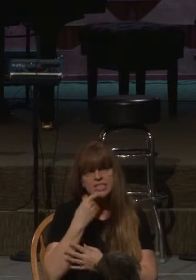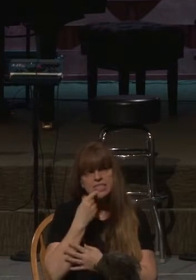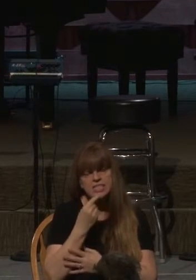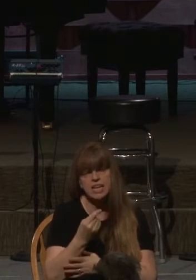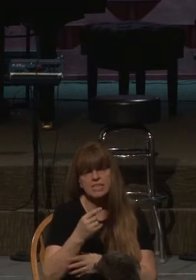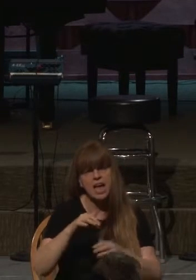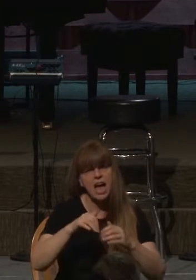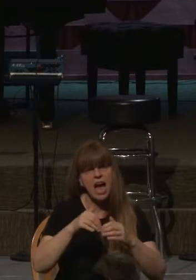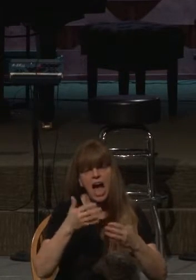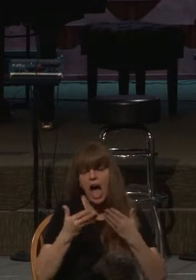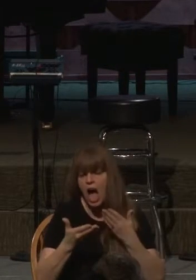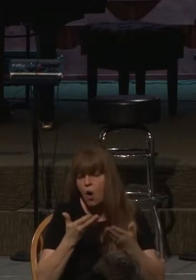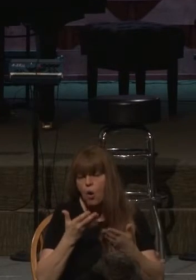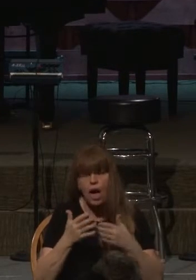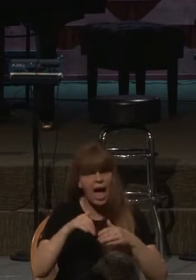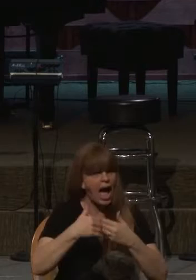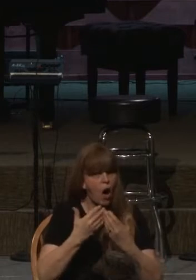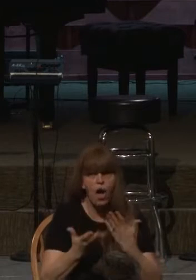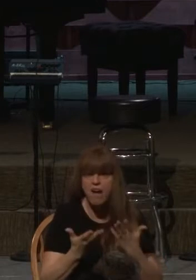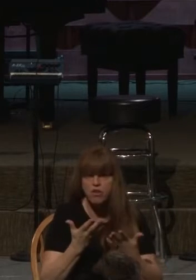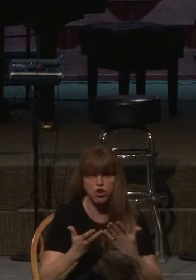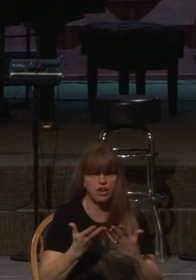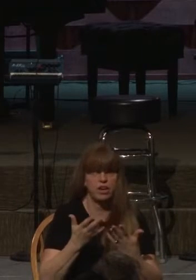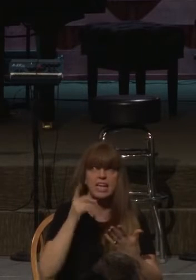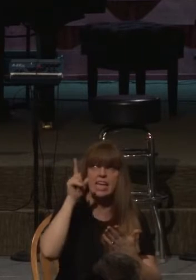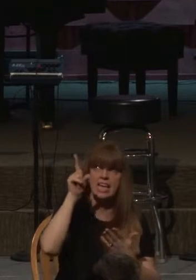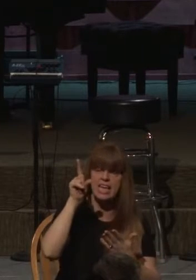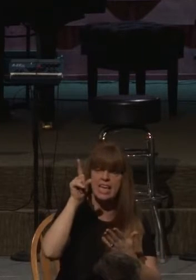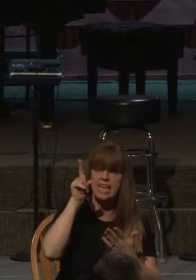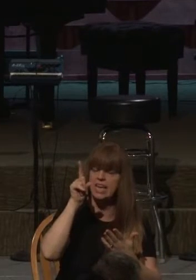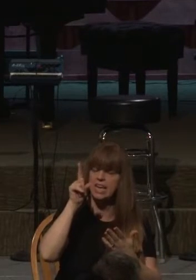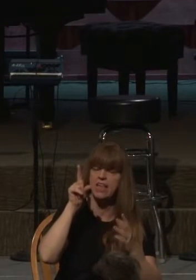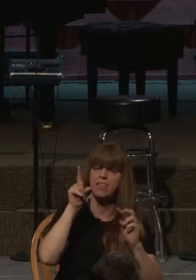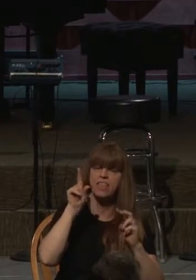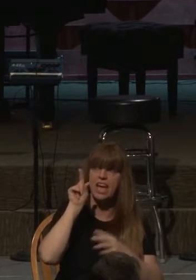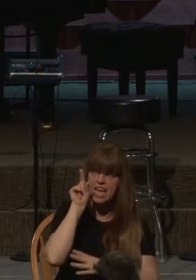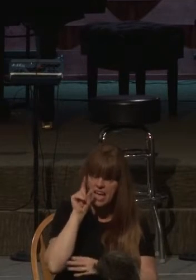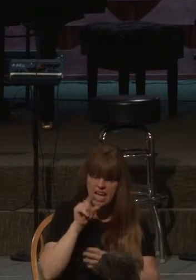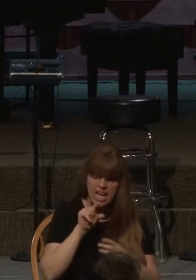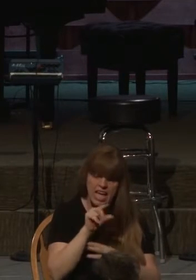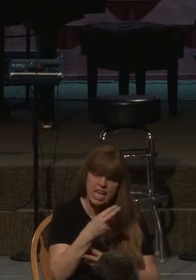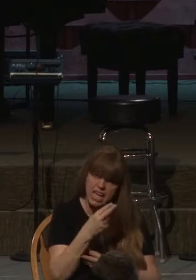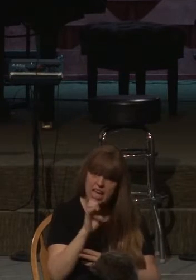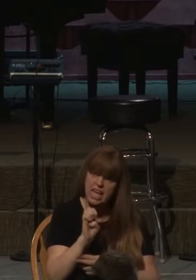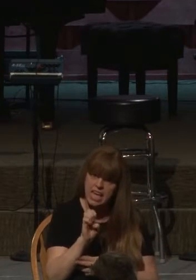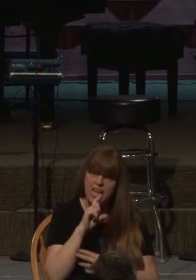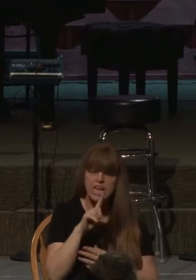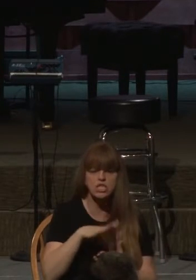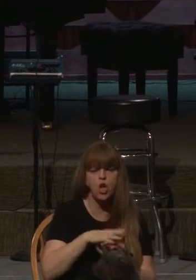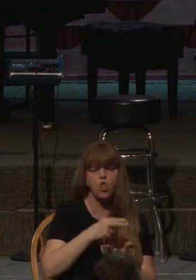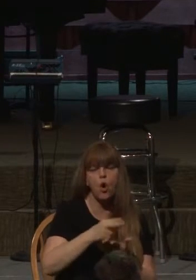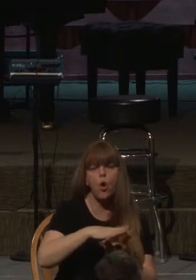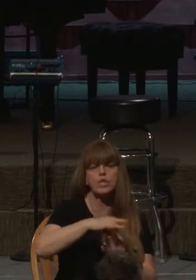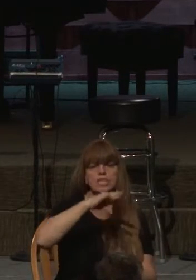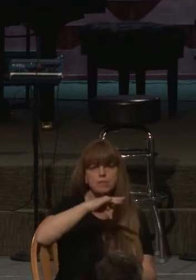says, however he, and I stop with he to tell you that the he there is the Holy Spirit.